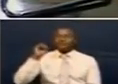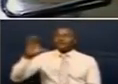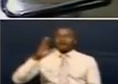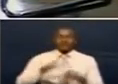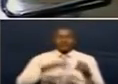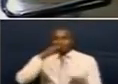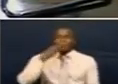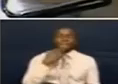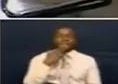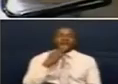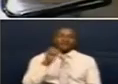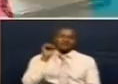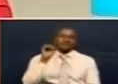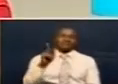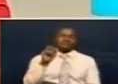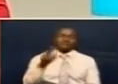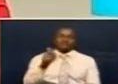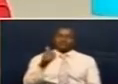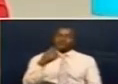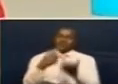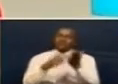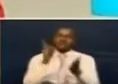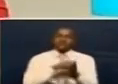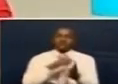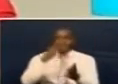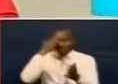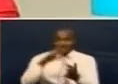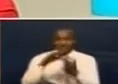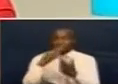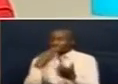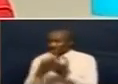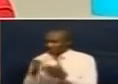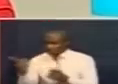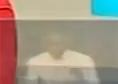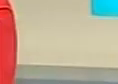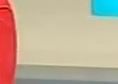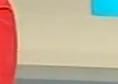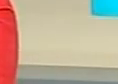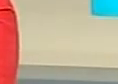2013. All right. And that's where we end up our discussion on Monday Special. My thanks to both of you for coming in. The support is up next.